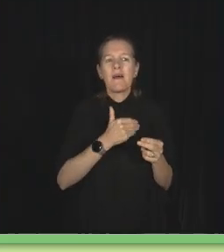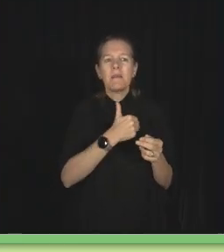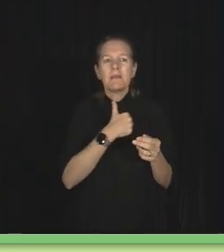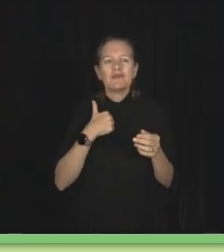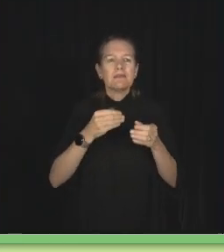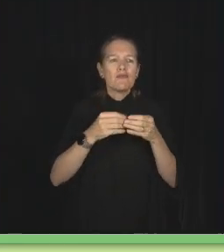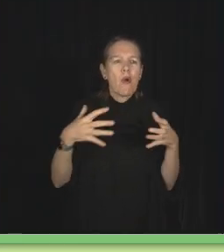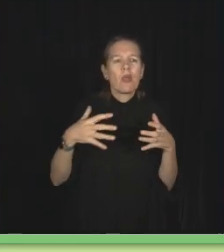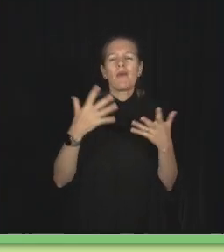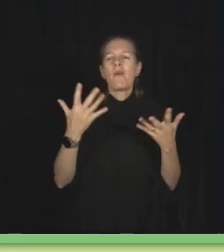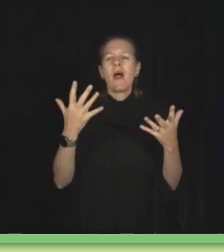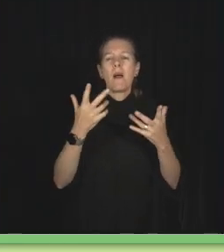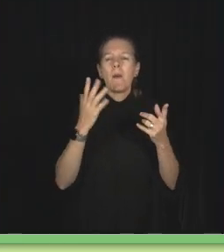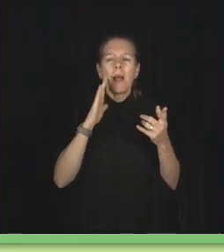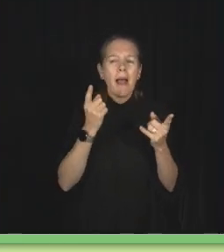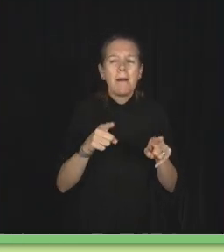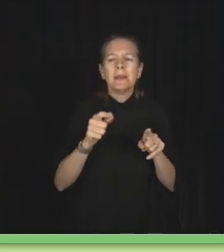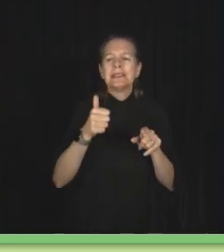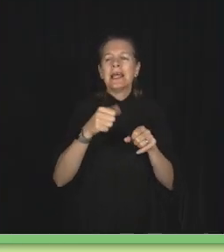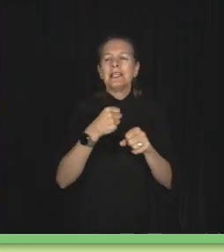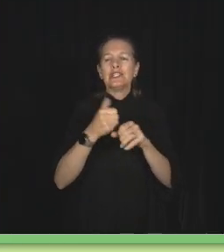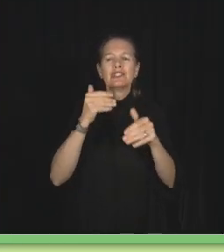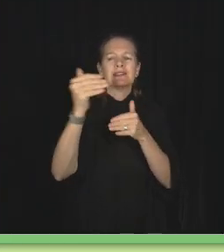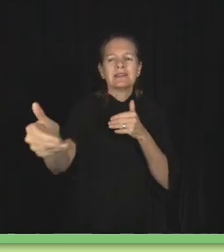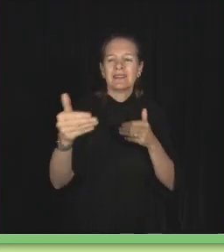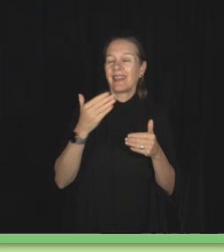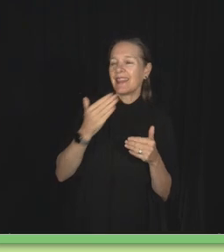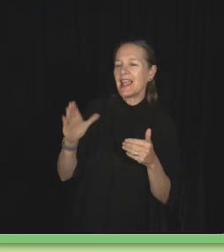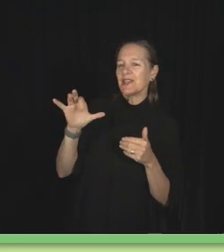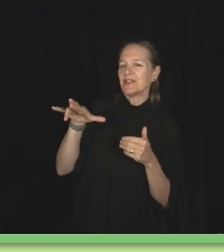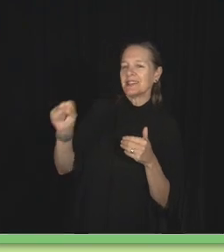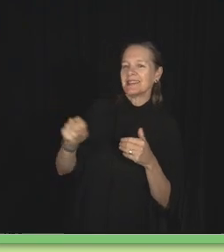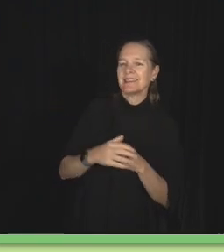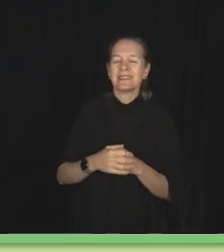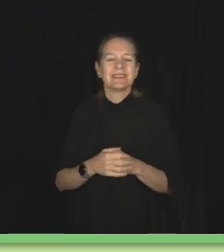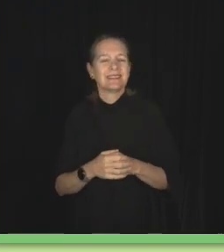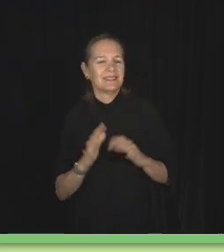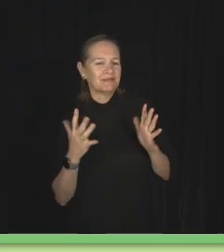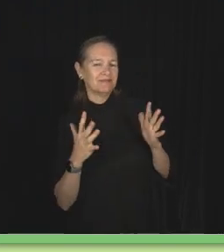for maybe the next 10 years of CNCF. Yeah, thank you, Chris.